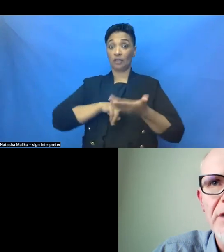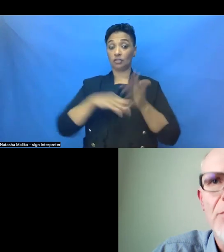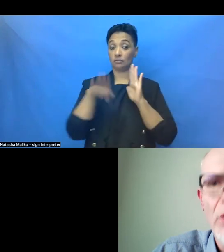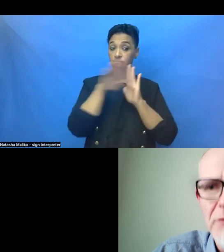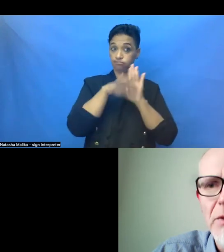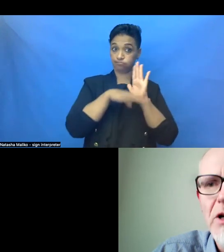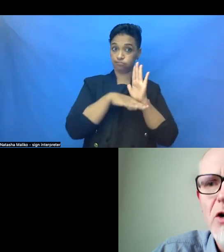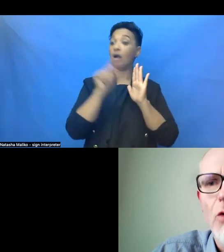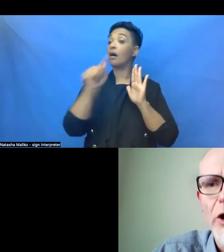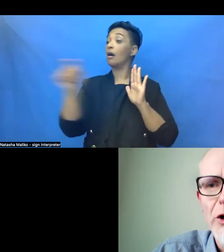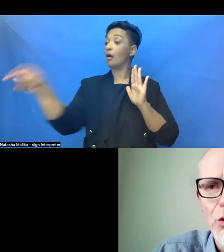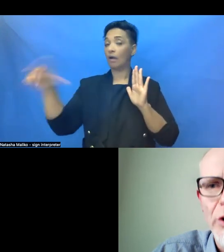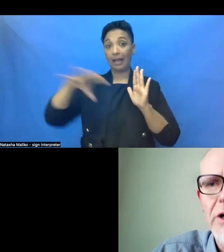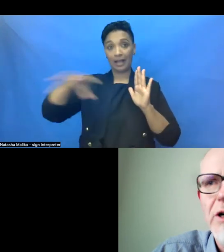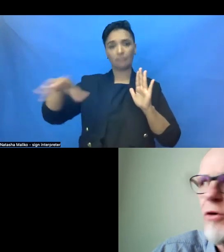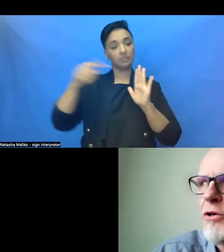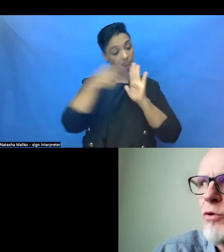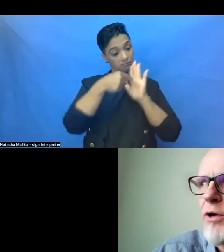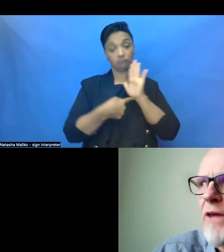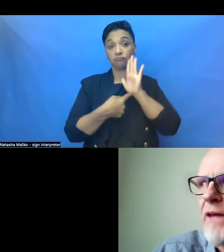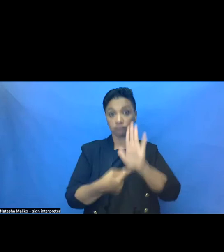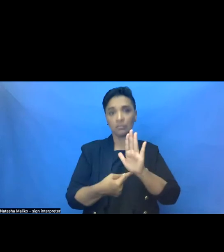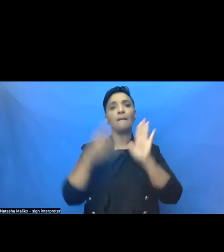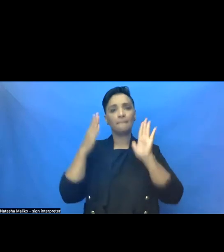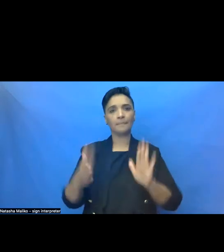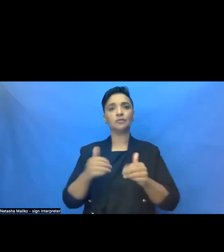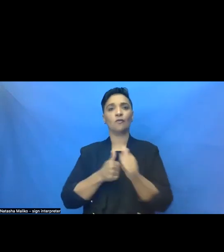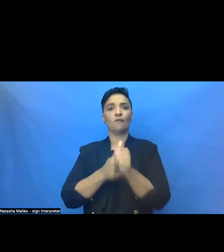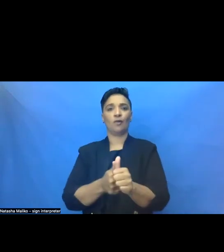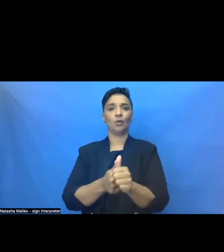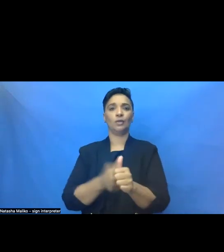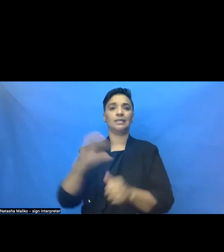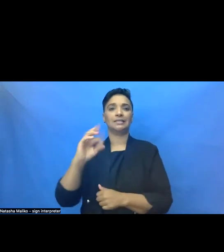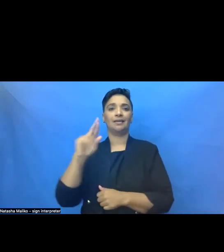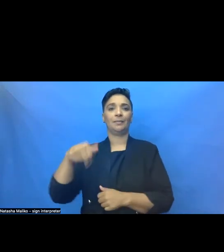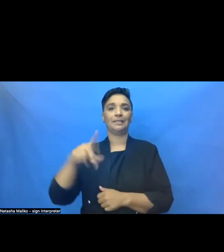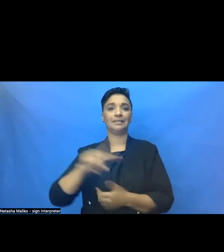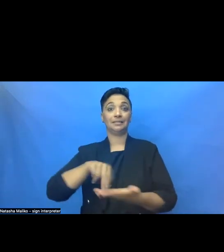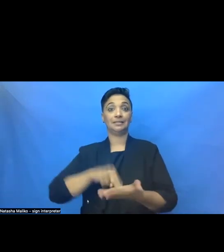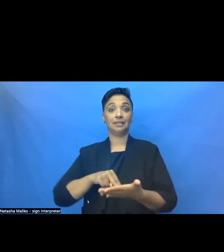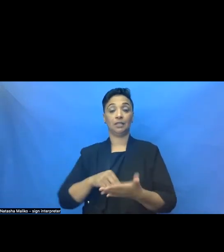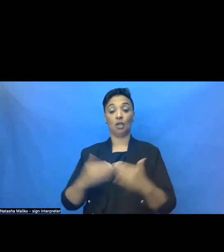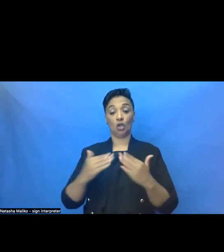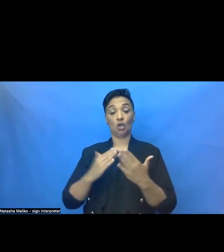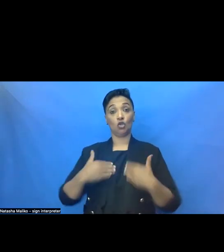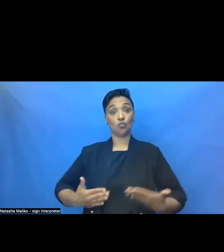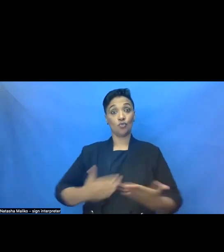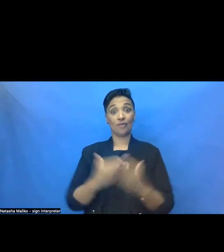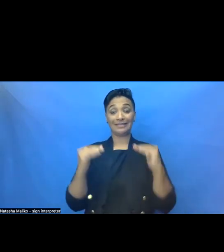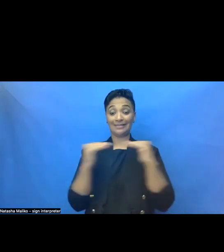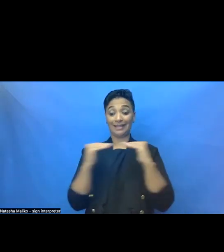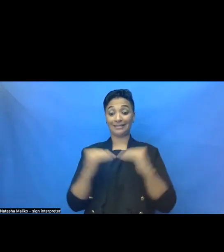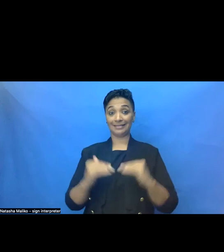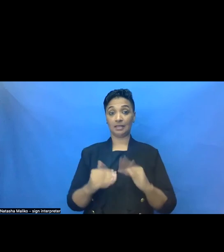are responsible for ensuring that human rights standards are implemented,